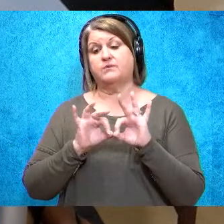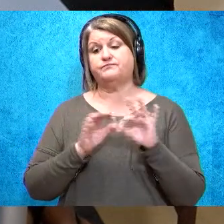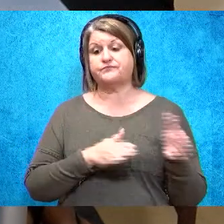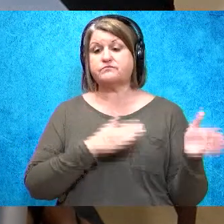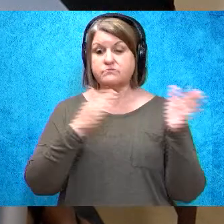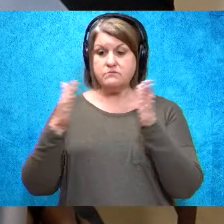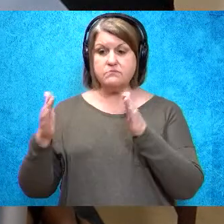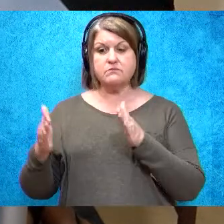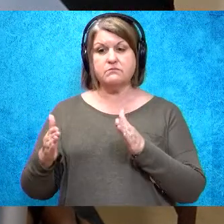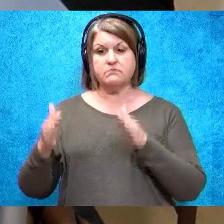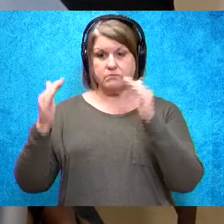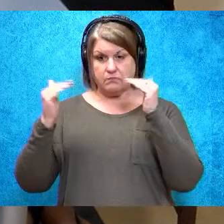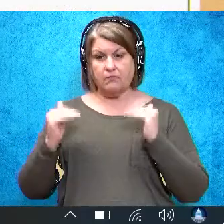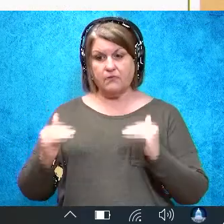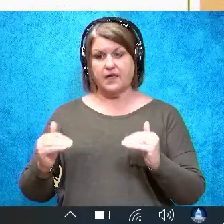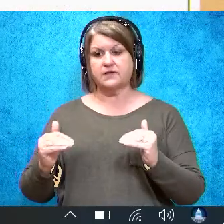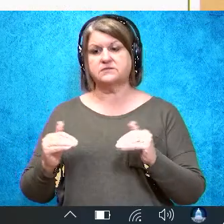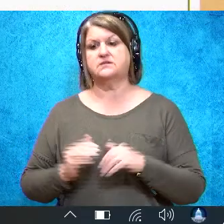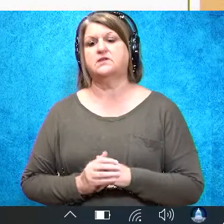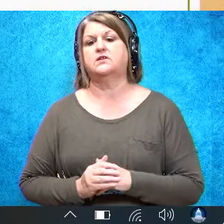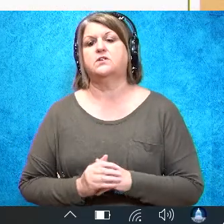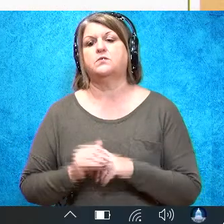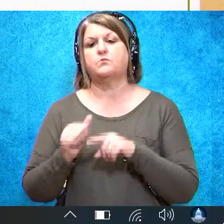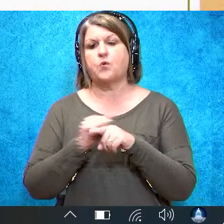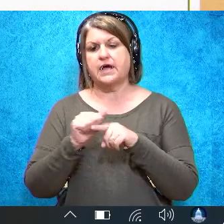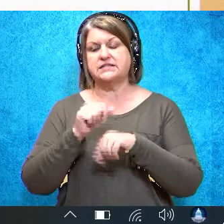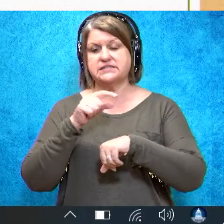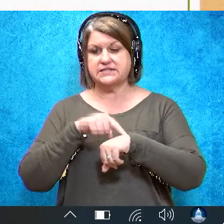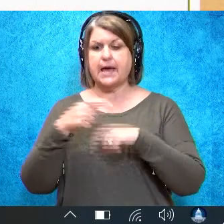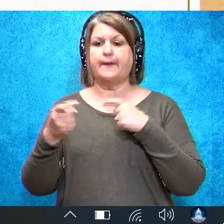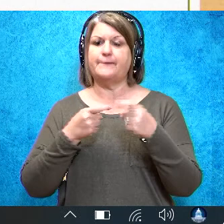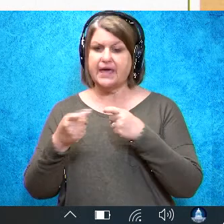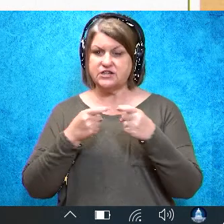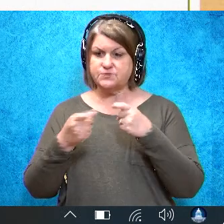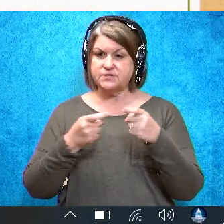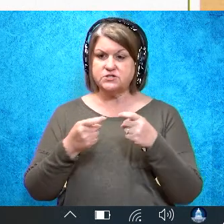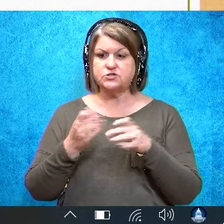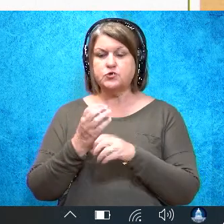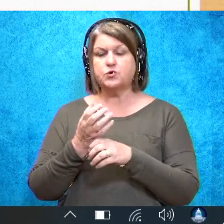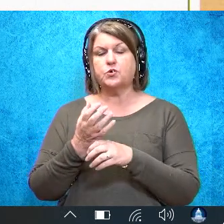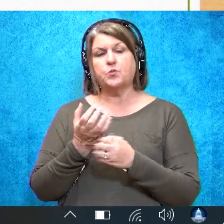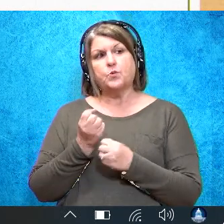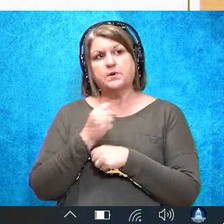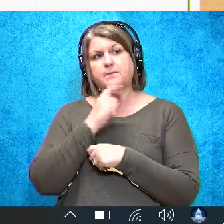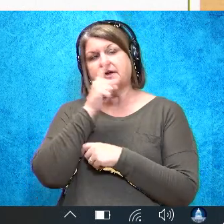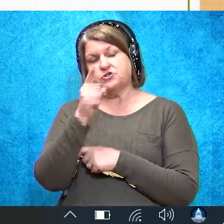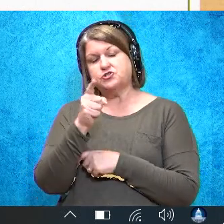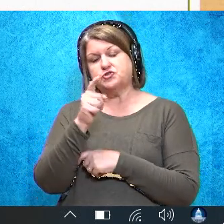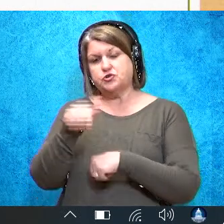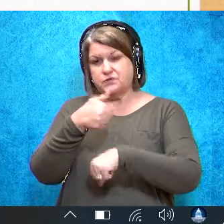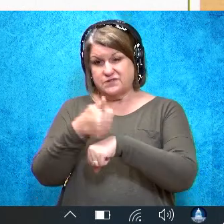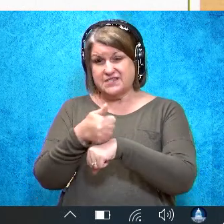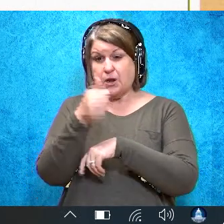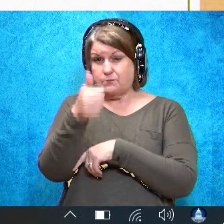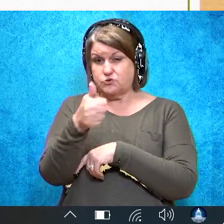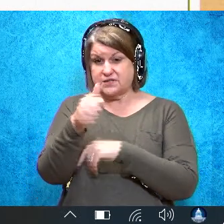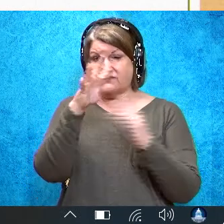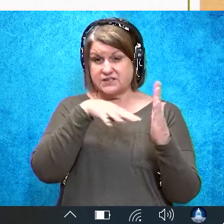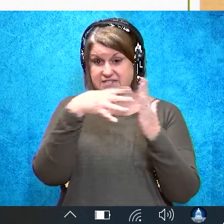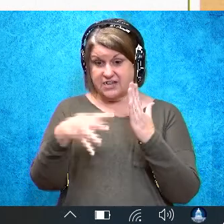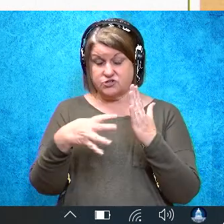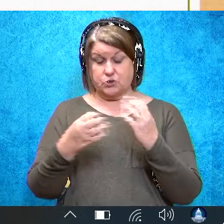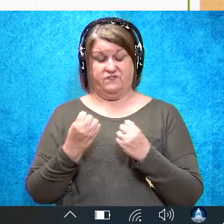practicing time management. Here again, you want to make sure that you create yourself a schedule. If you have multiple